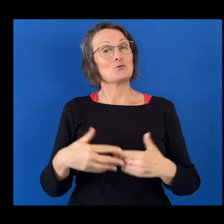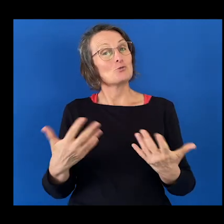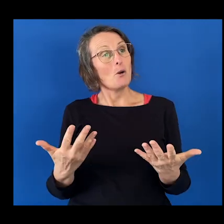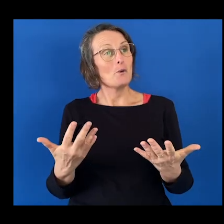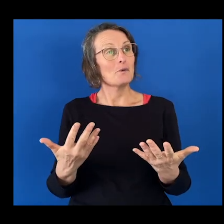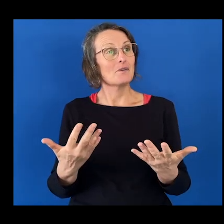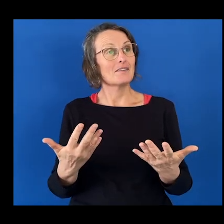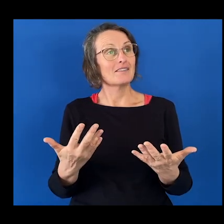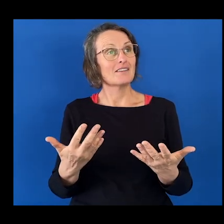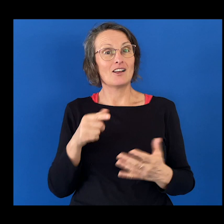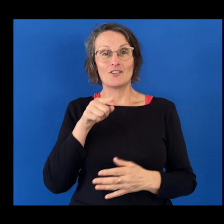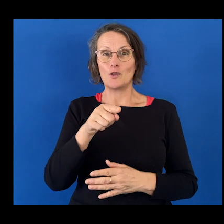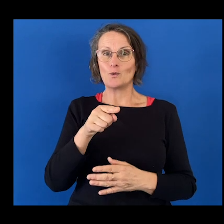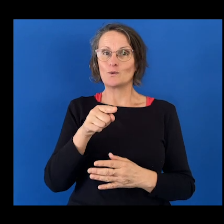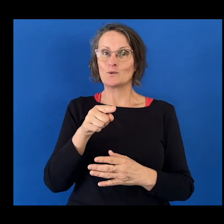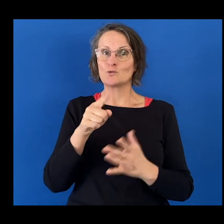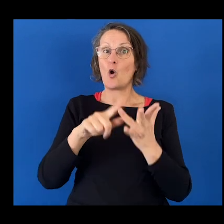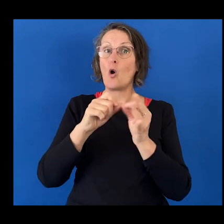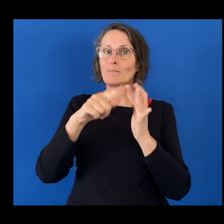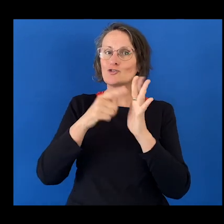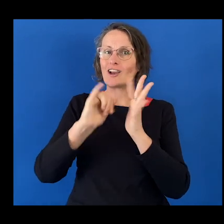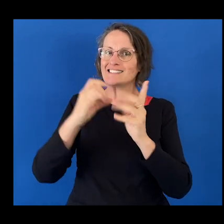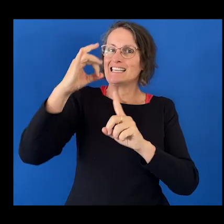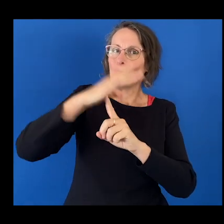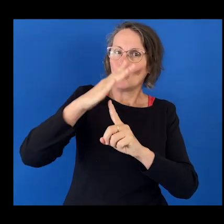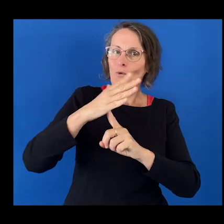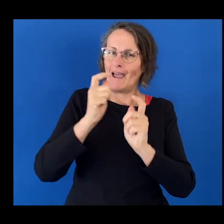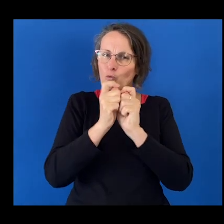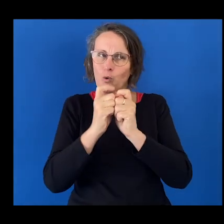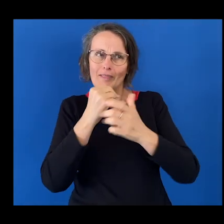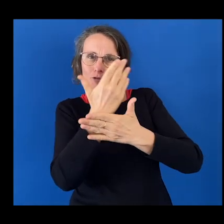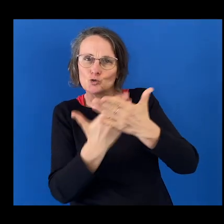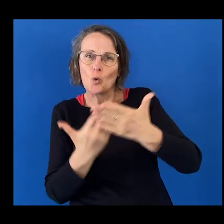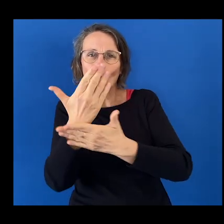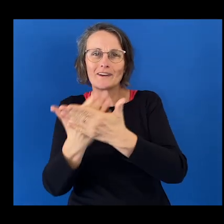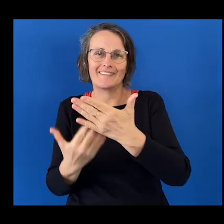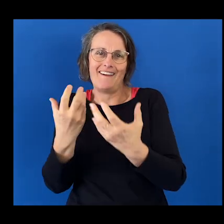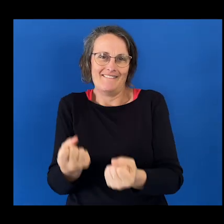know, those are little things. They all have a little story behind them.